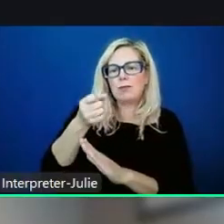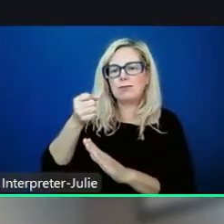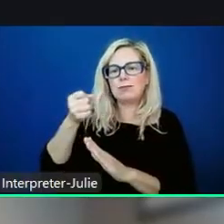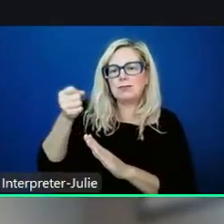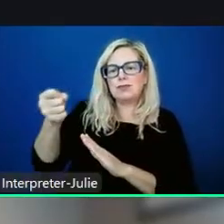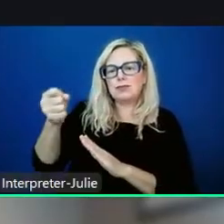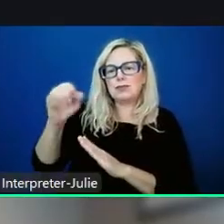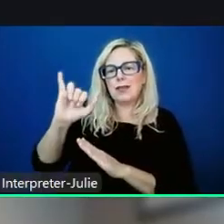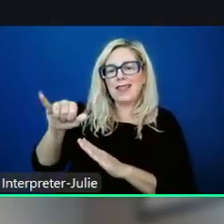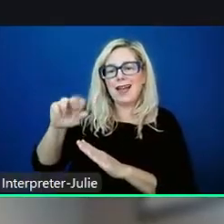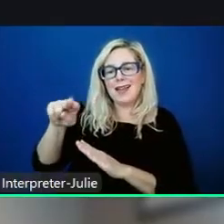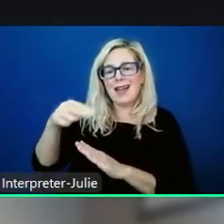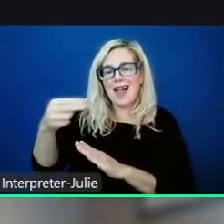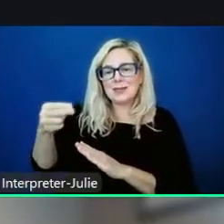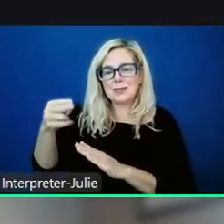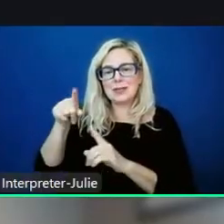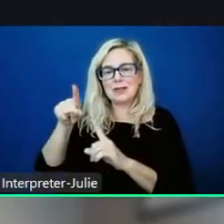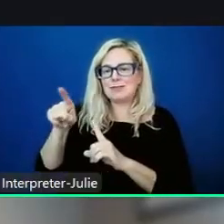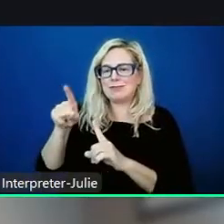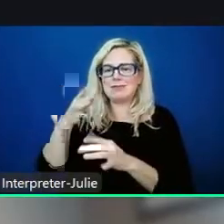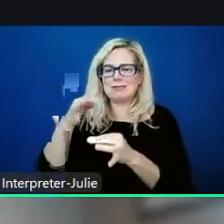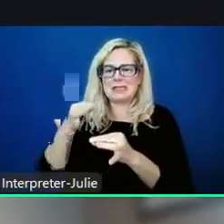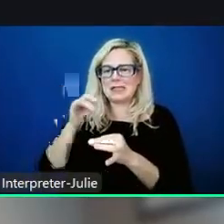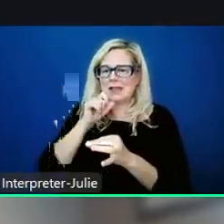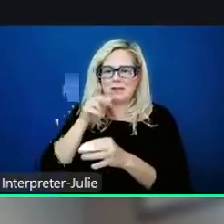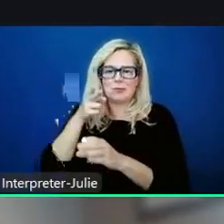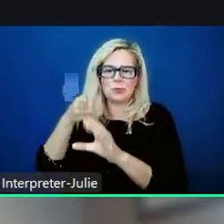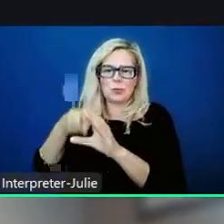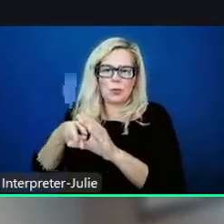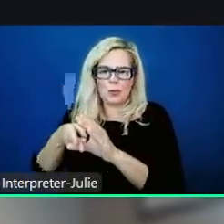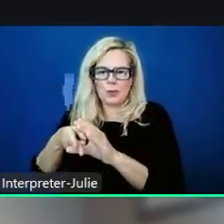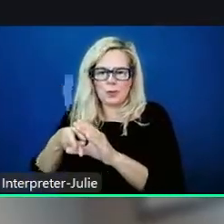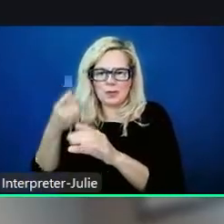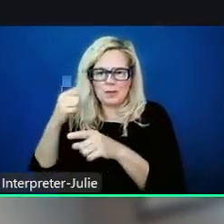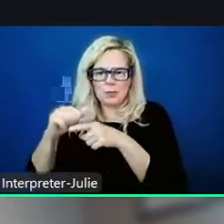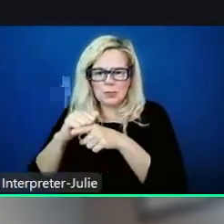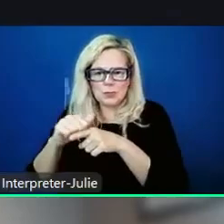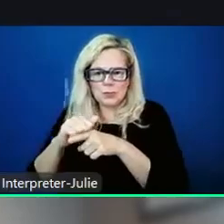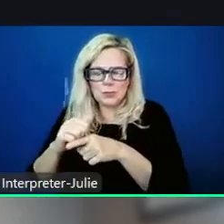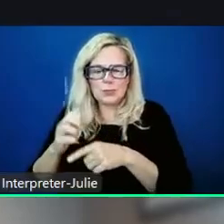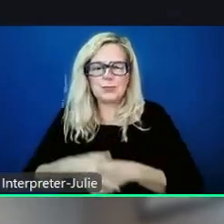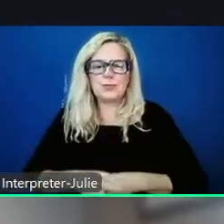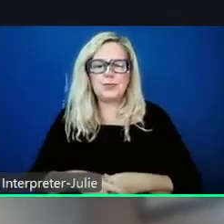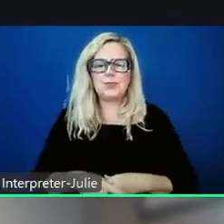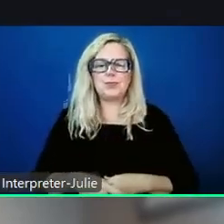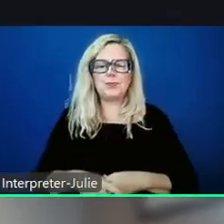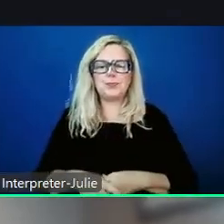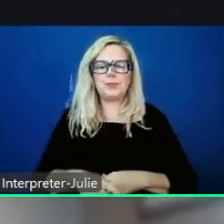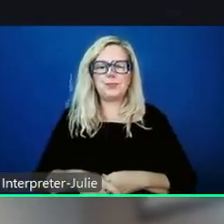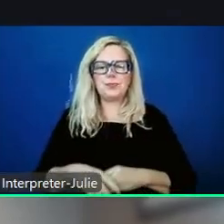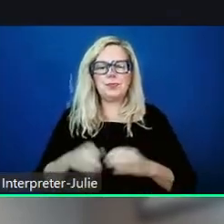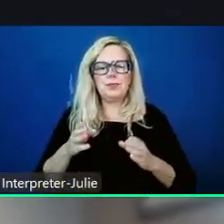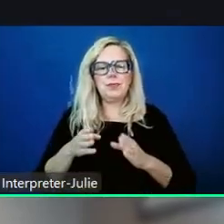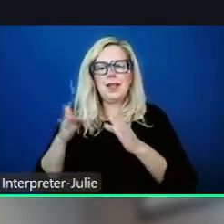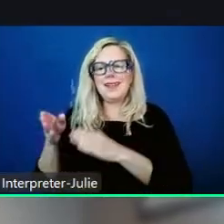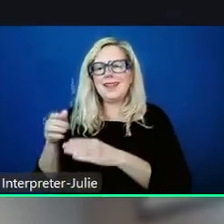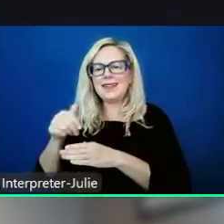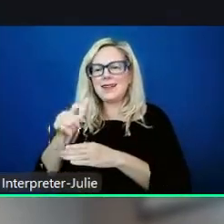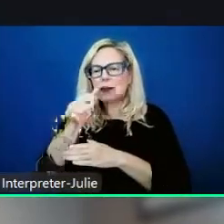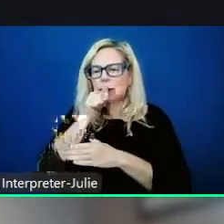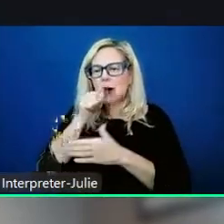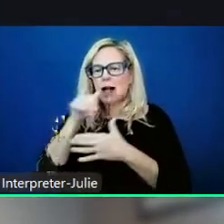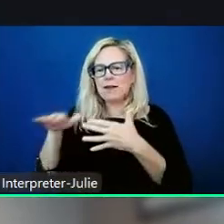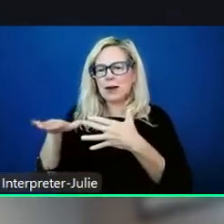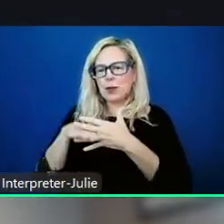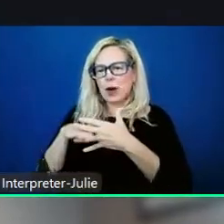And similar to what we were talking about before, a location for a private break is something that can be extremely helpful